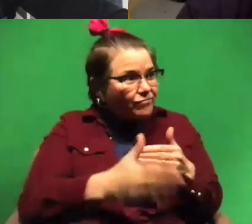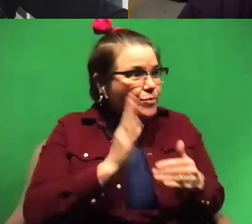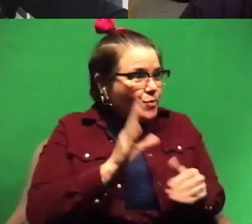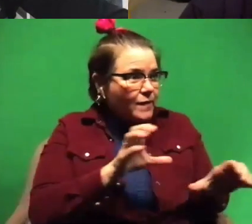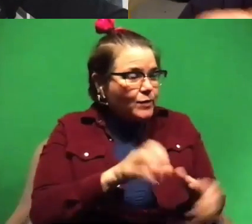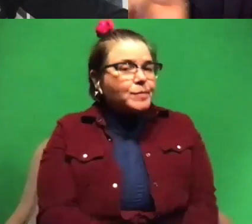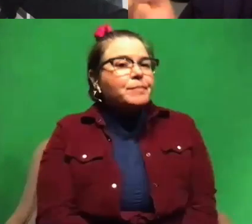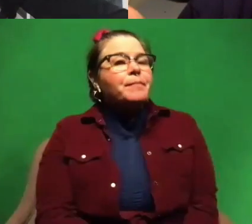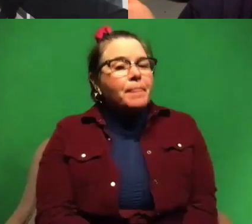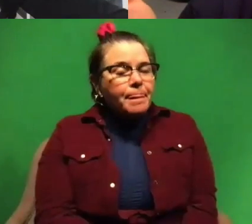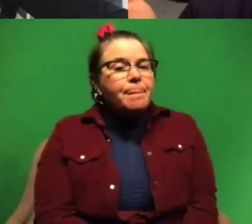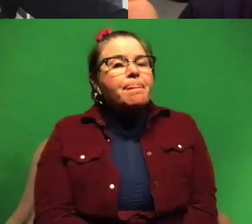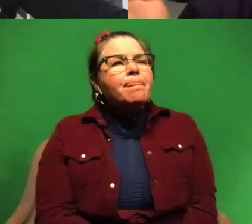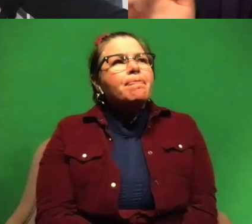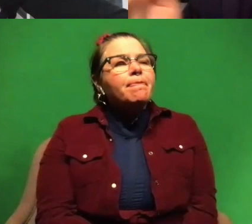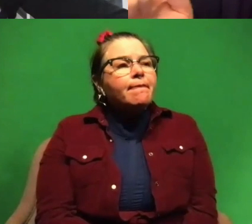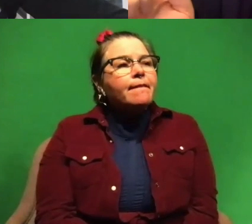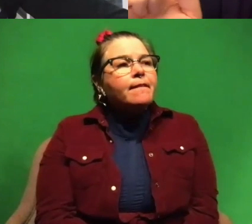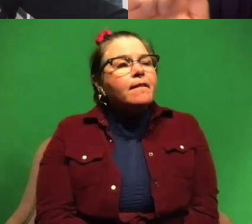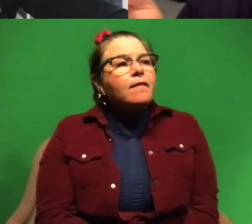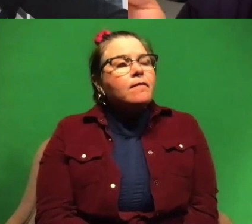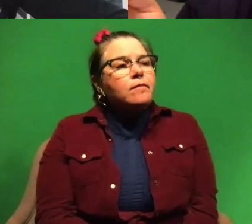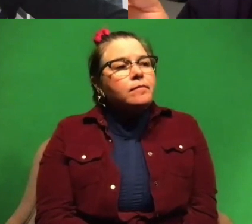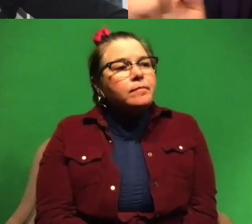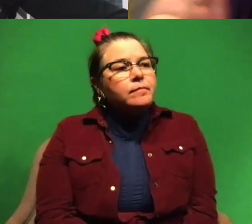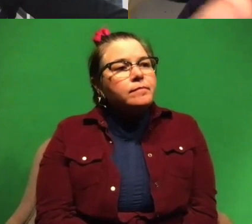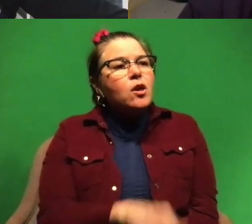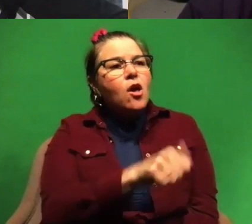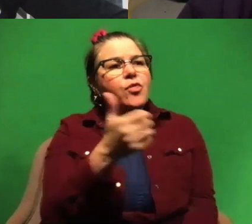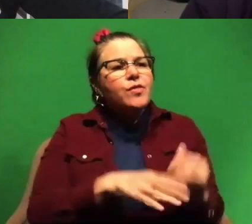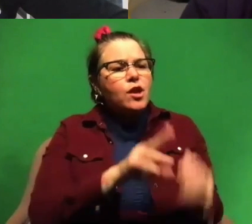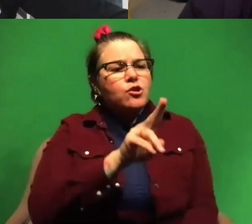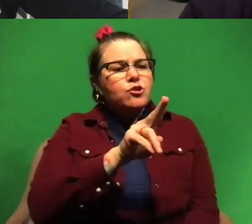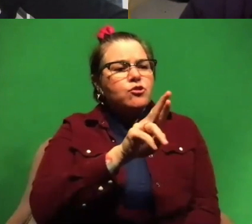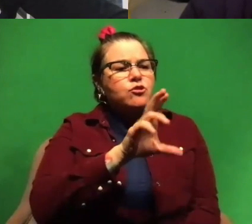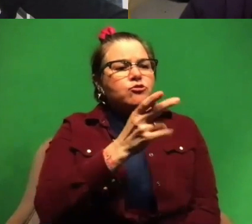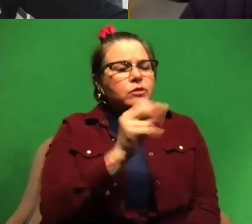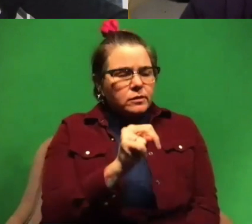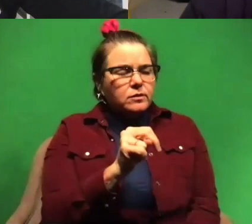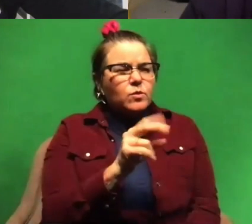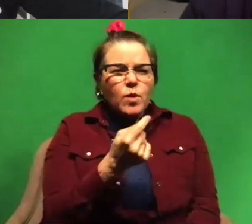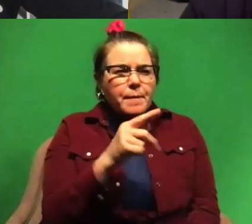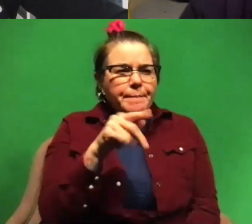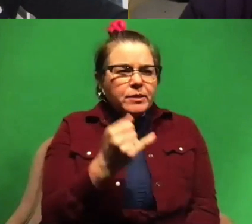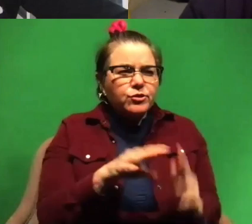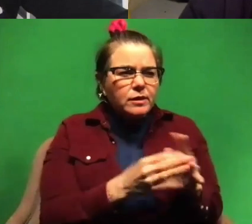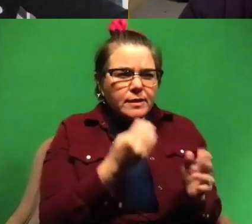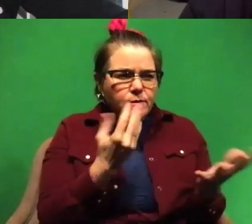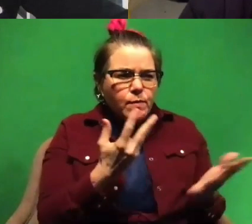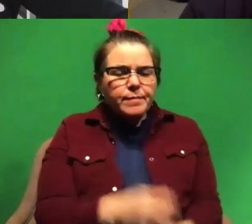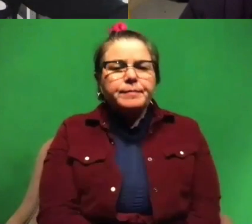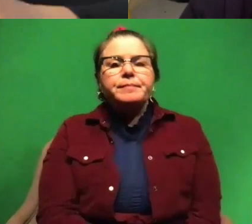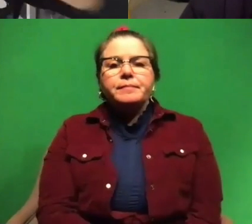Yeah. So other than urchins, what are PJ sharks eating? Okay.